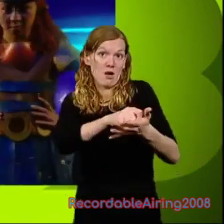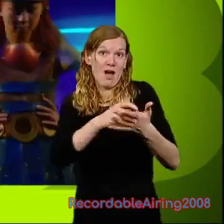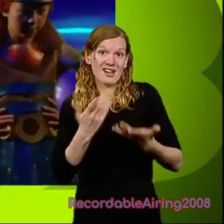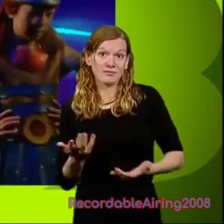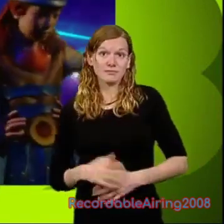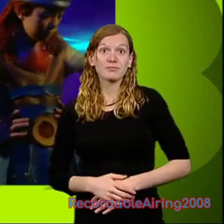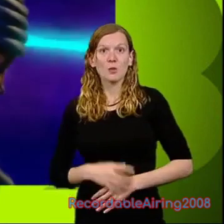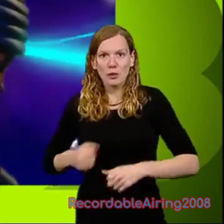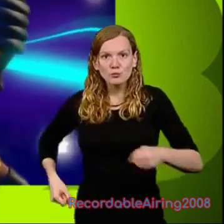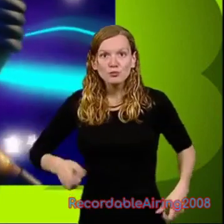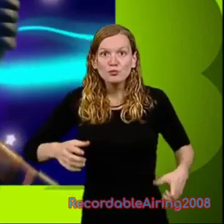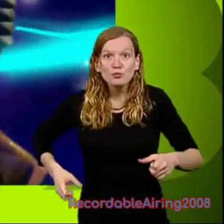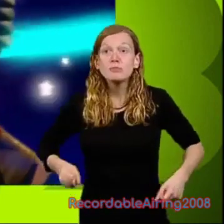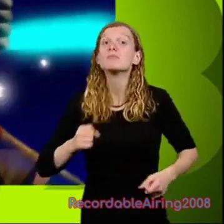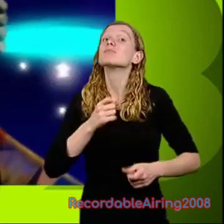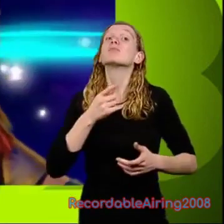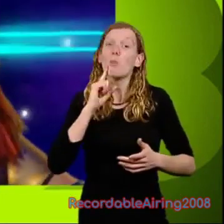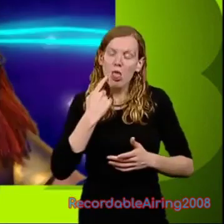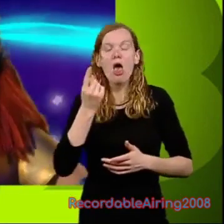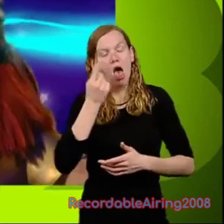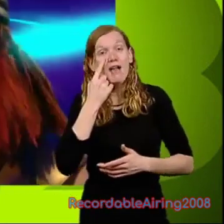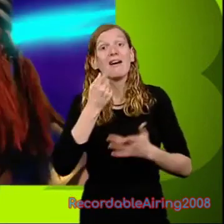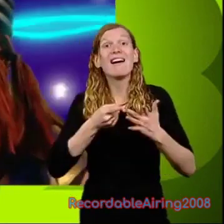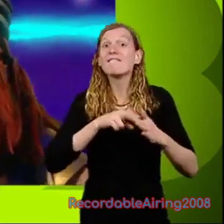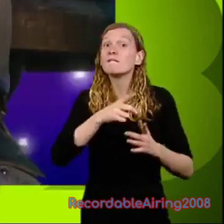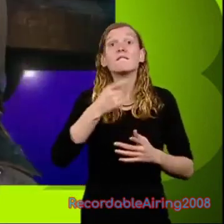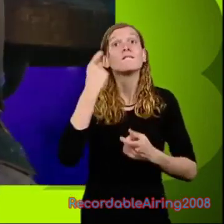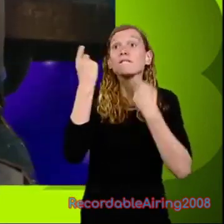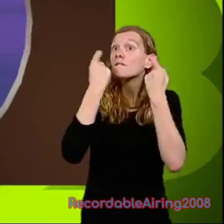soon. All right. Don't get your space pants in a twist.